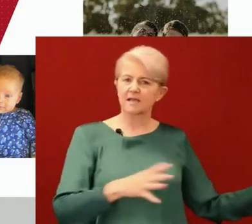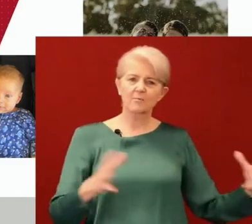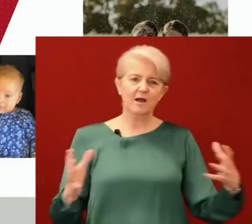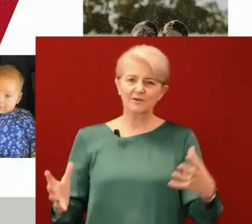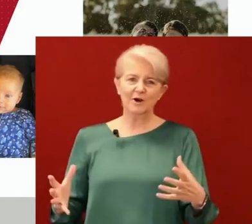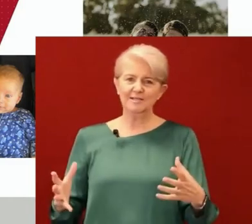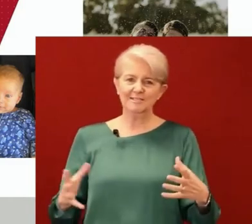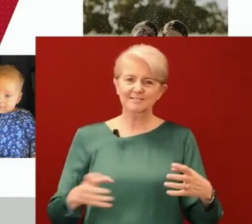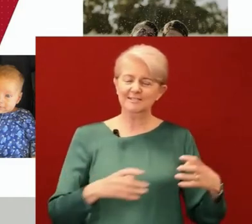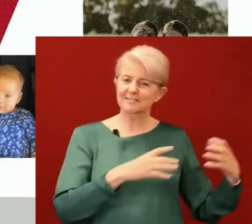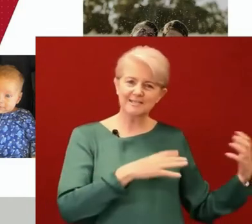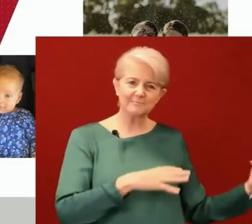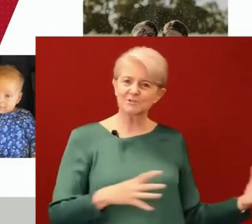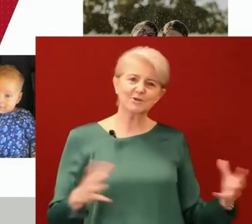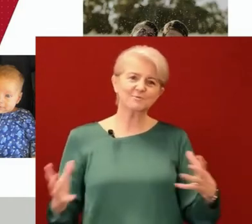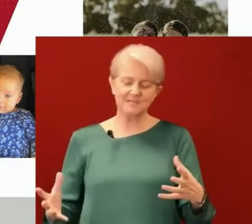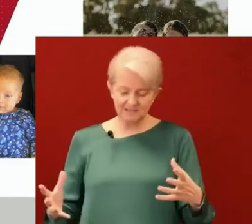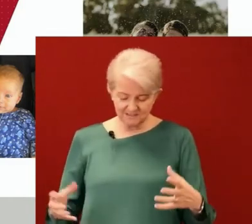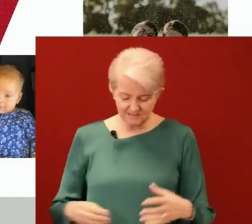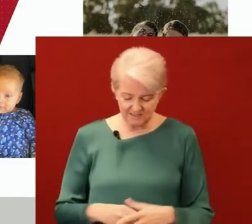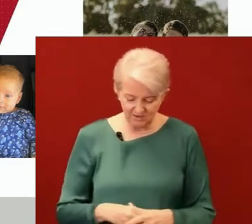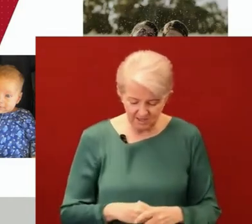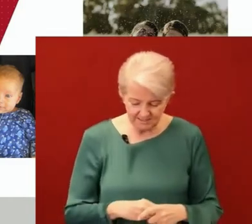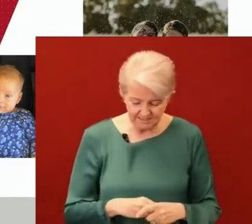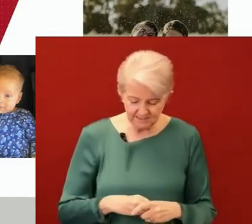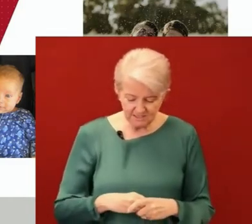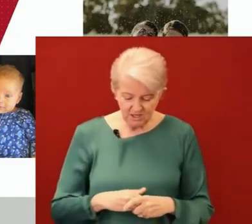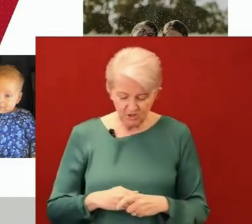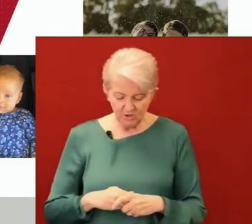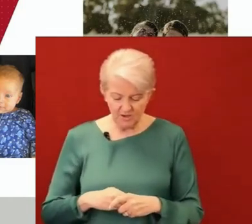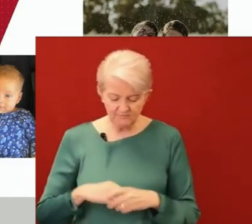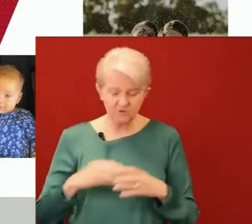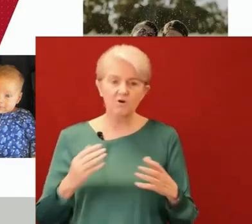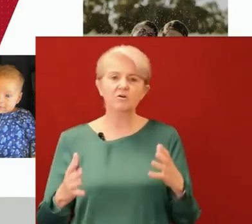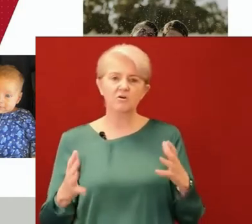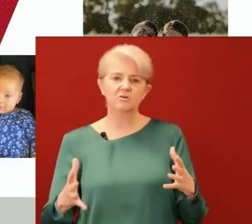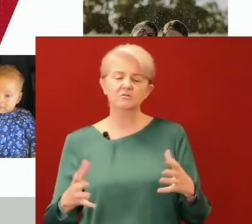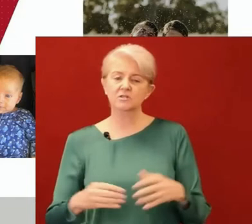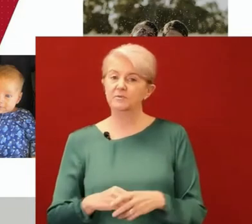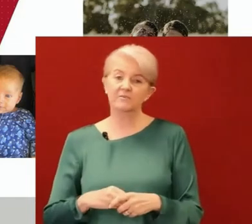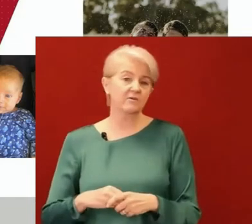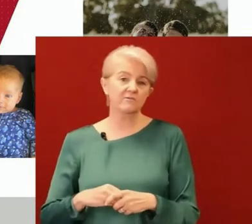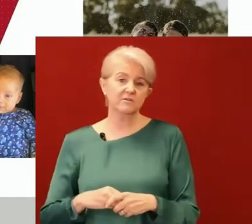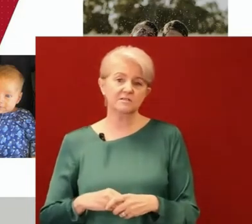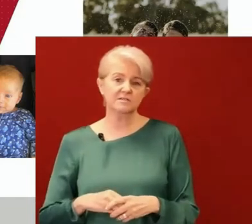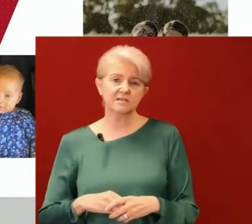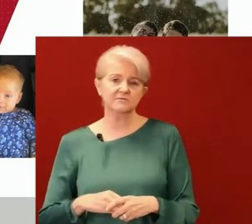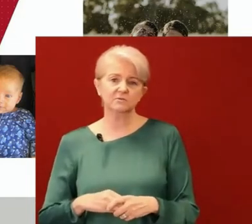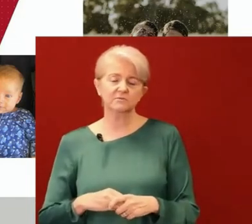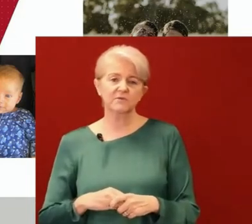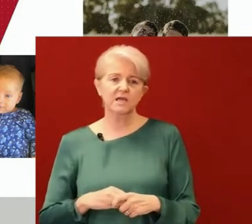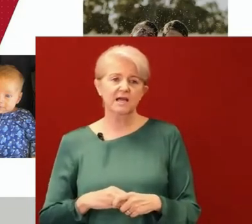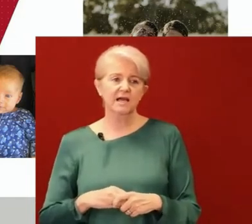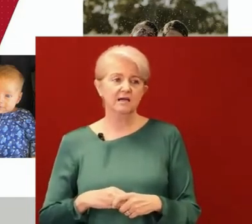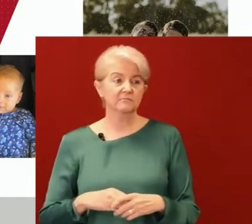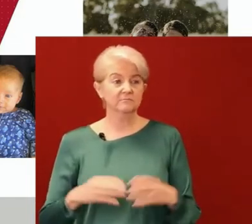in the same way that I did, in the same circumstances that I did, who have gone on to be very, very